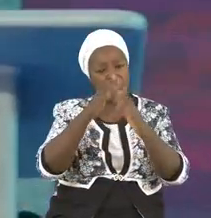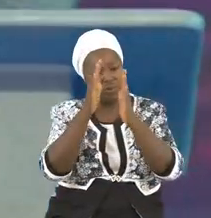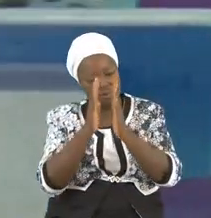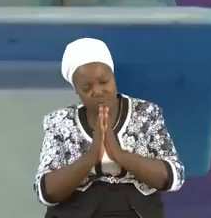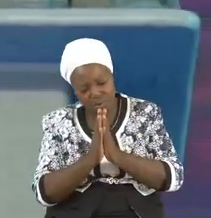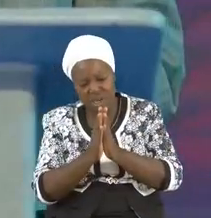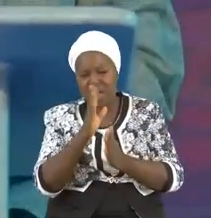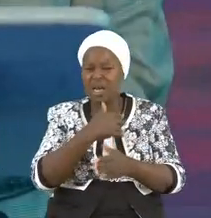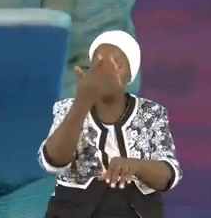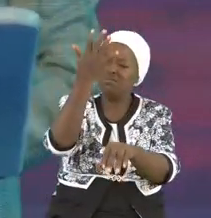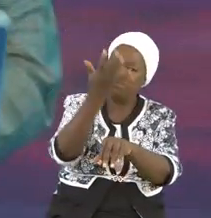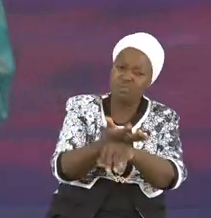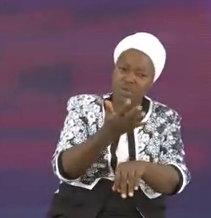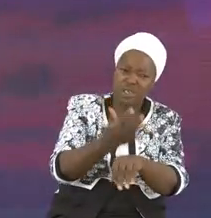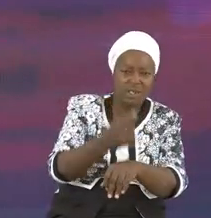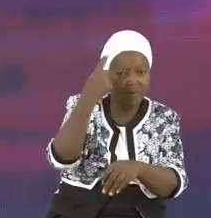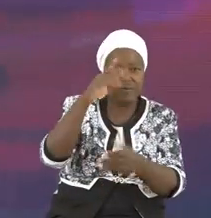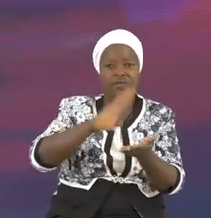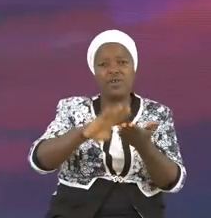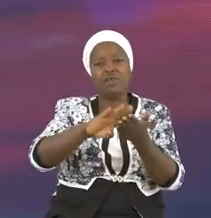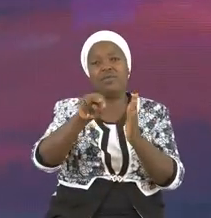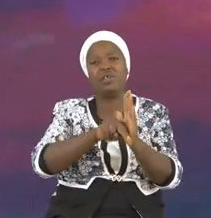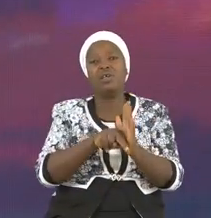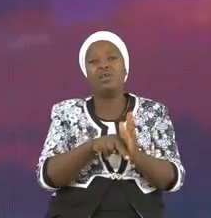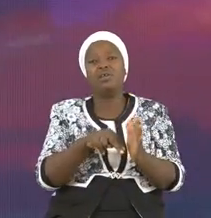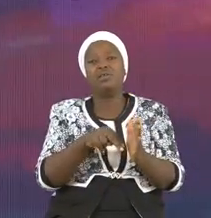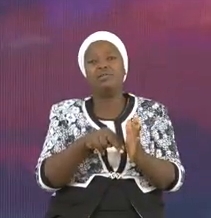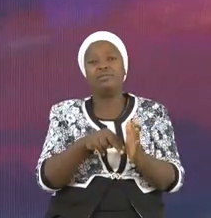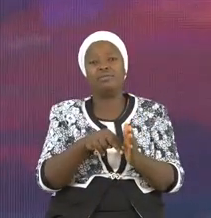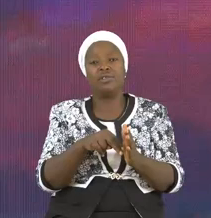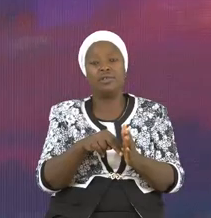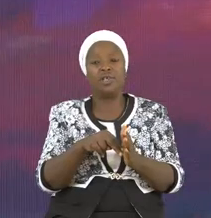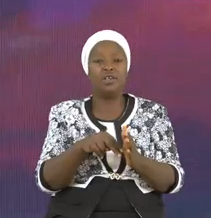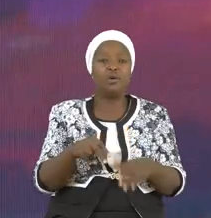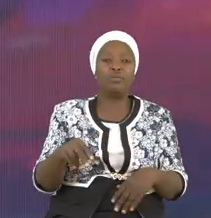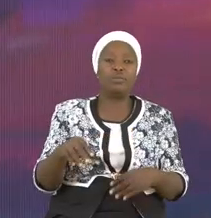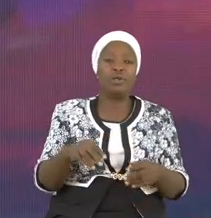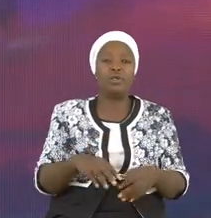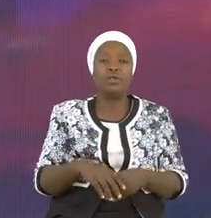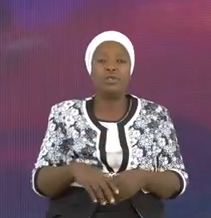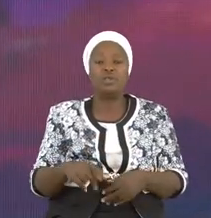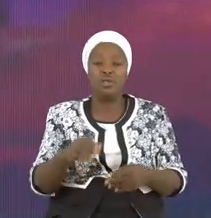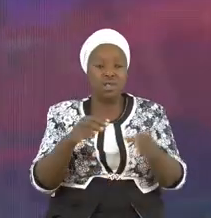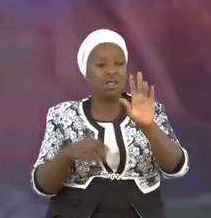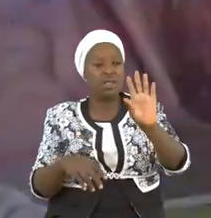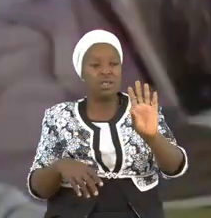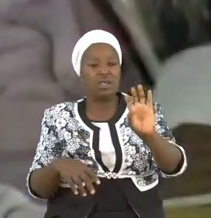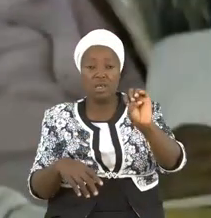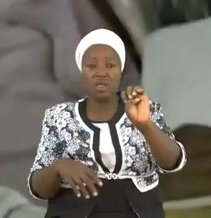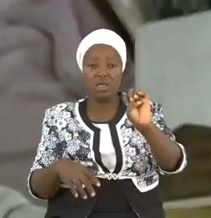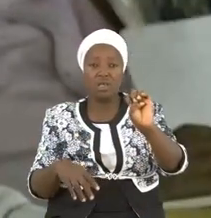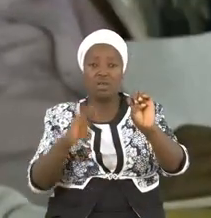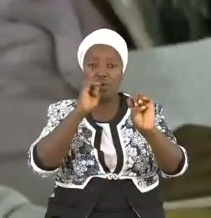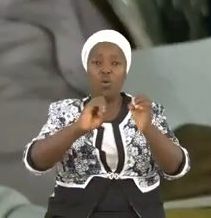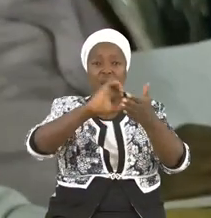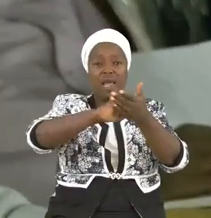plead for pardon. E, you eliminate sinful